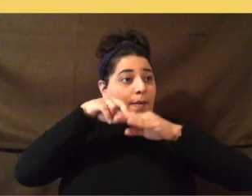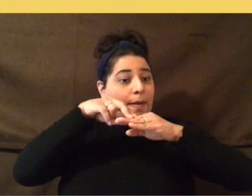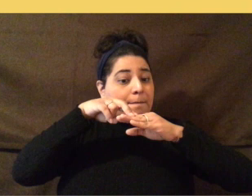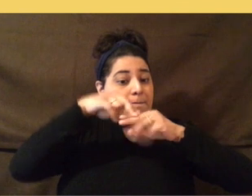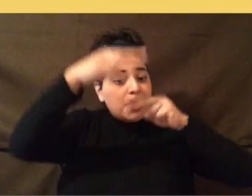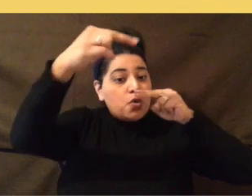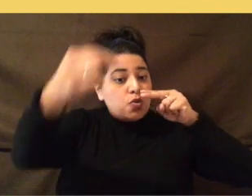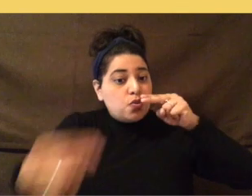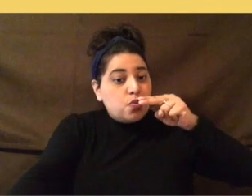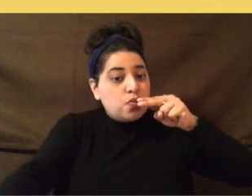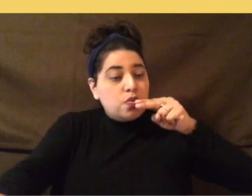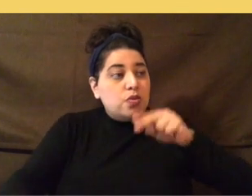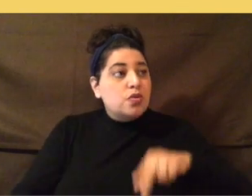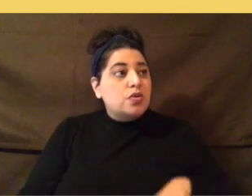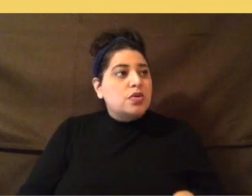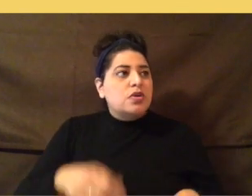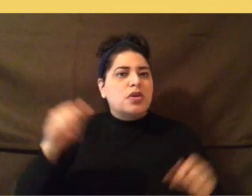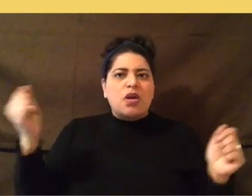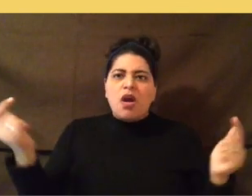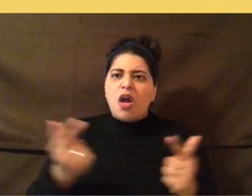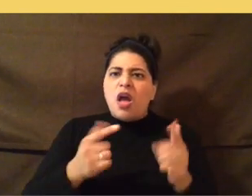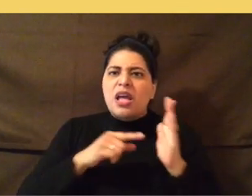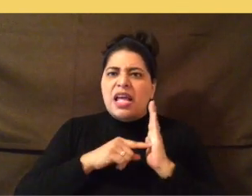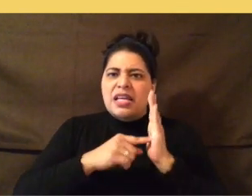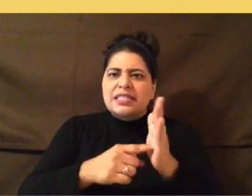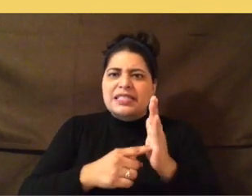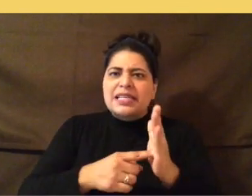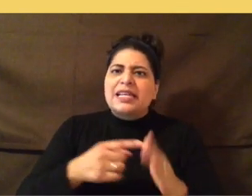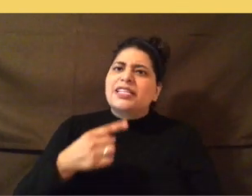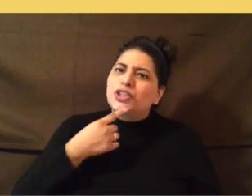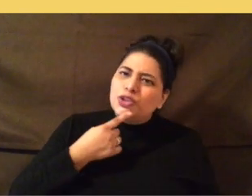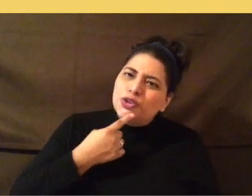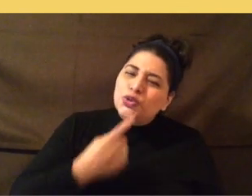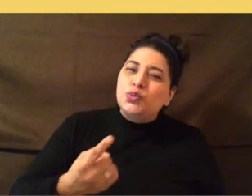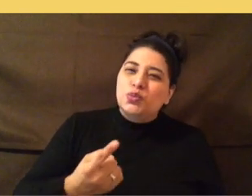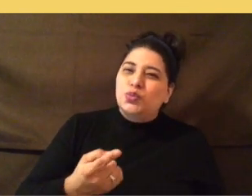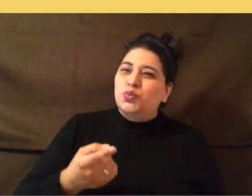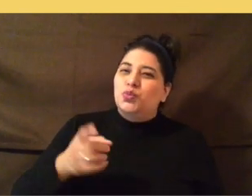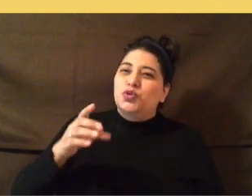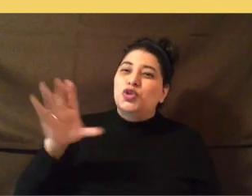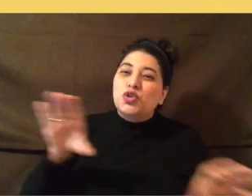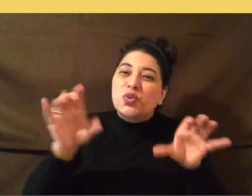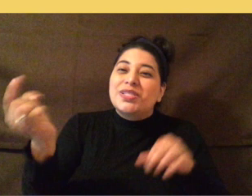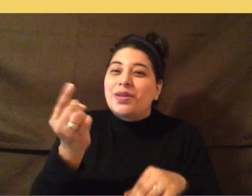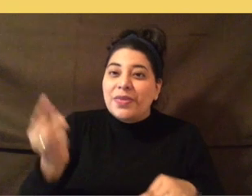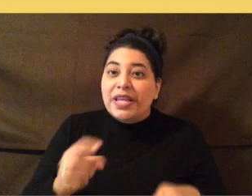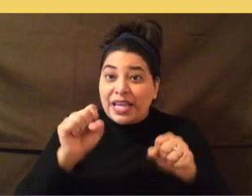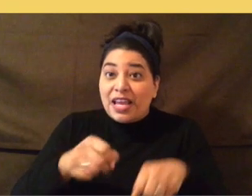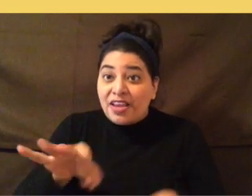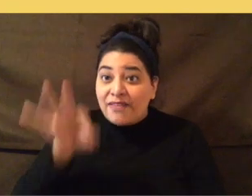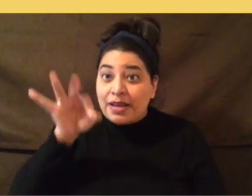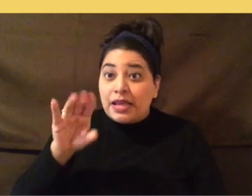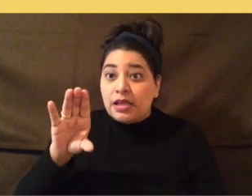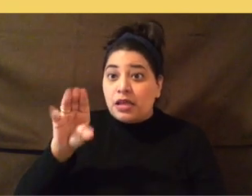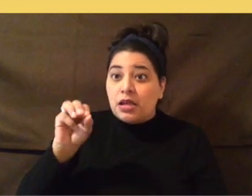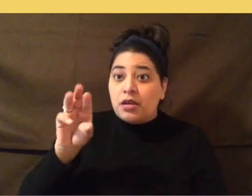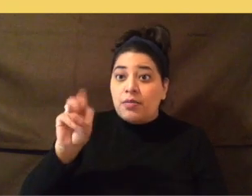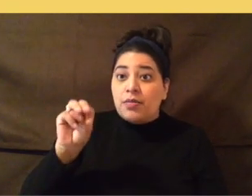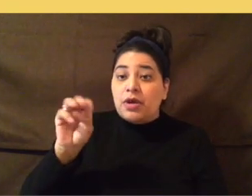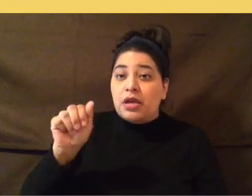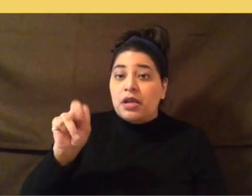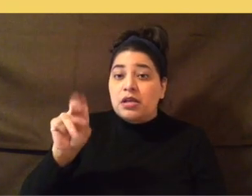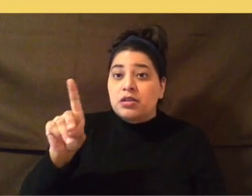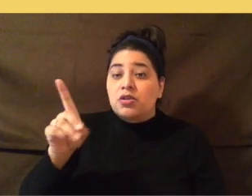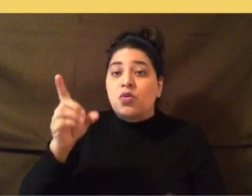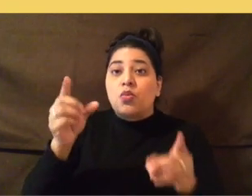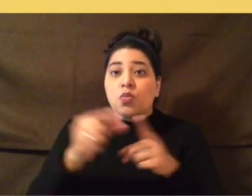Each of these imperative sentences gives a command for someone to do something. Can you find the command